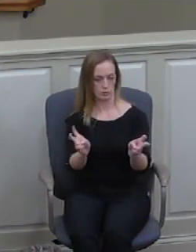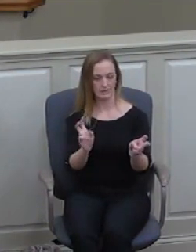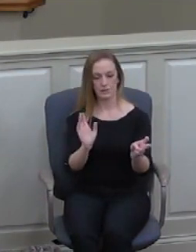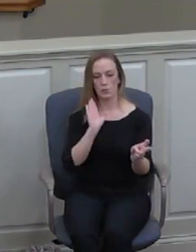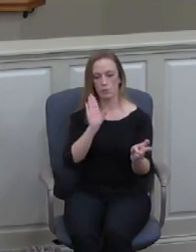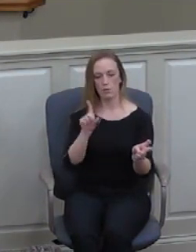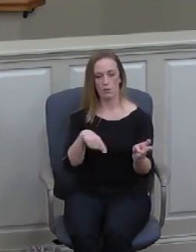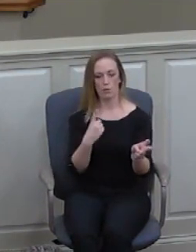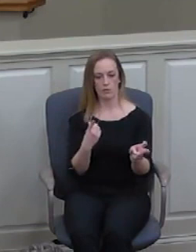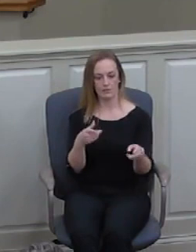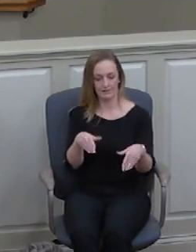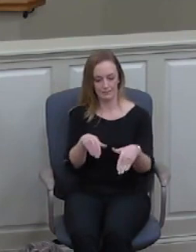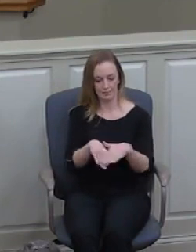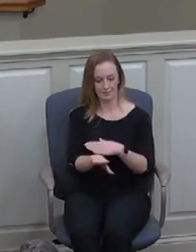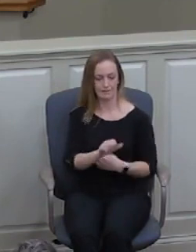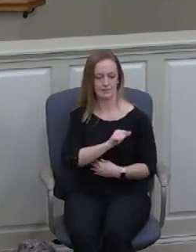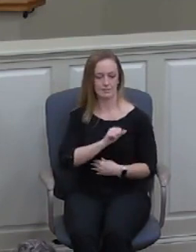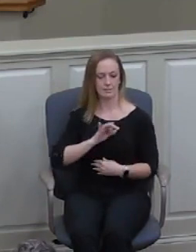only.